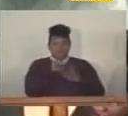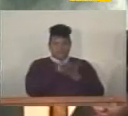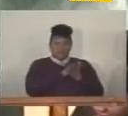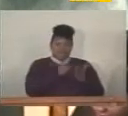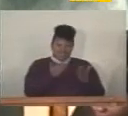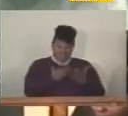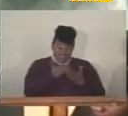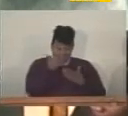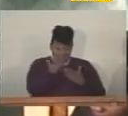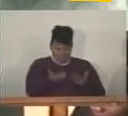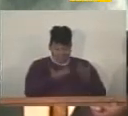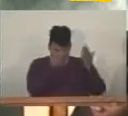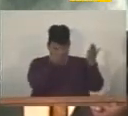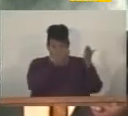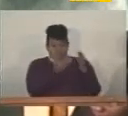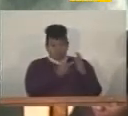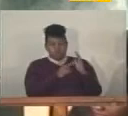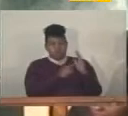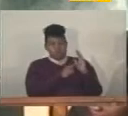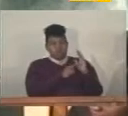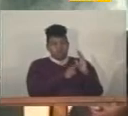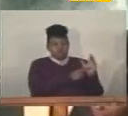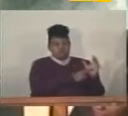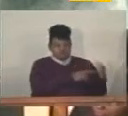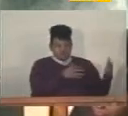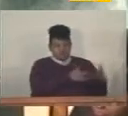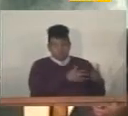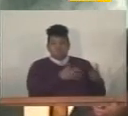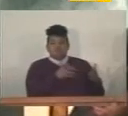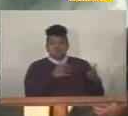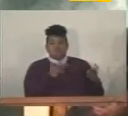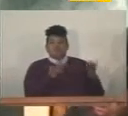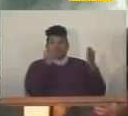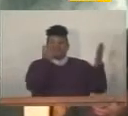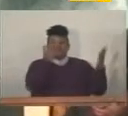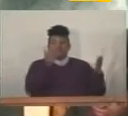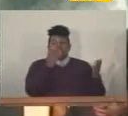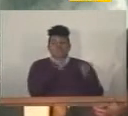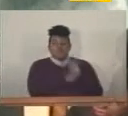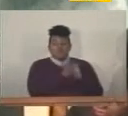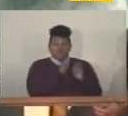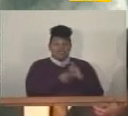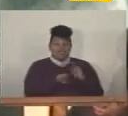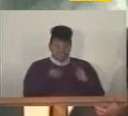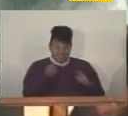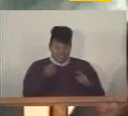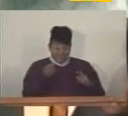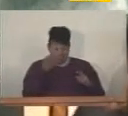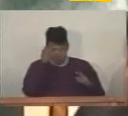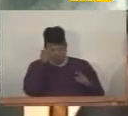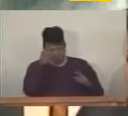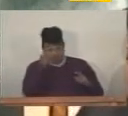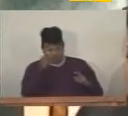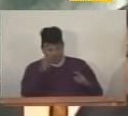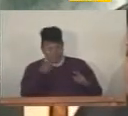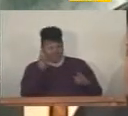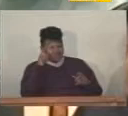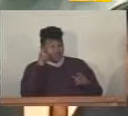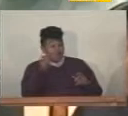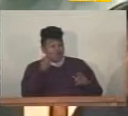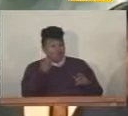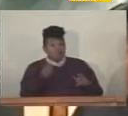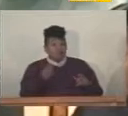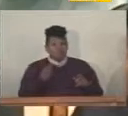as long as those other offences are triable by jury. Mr. President, during the first debate on July